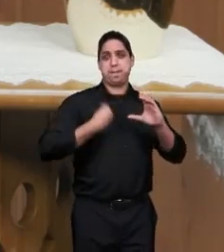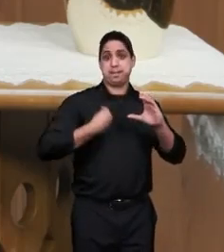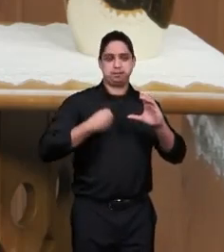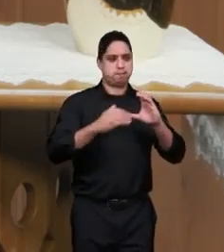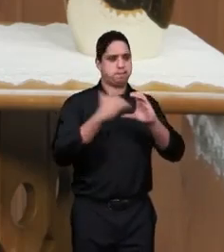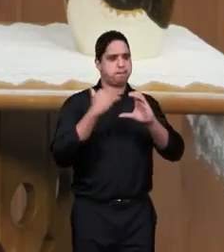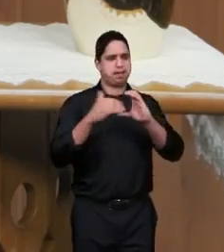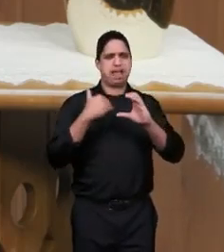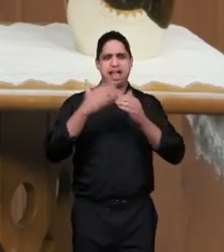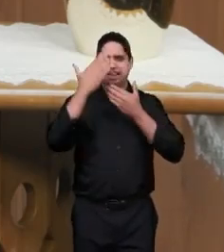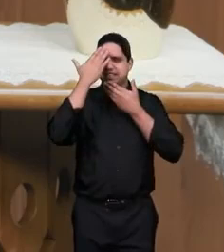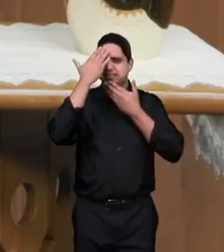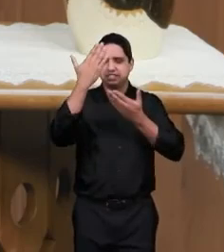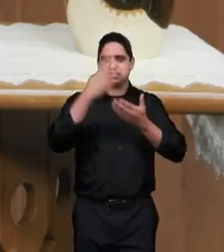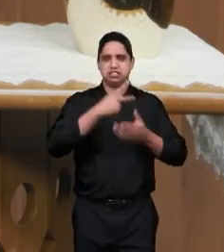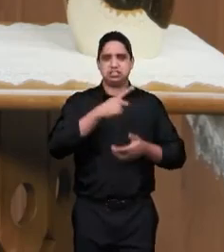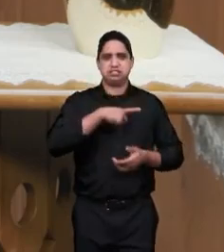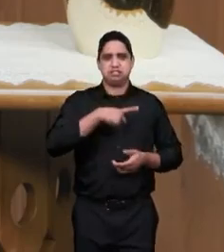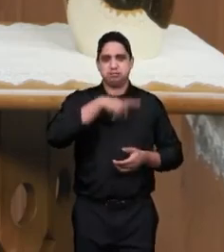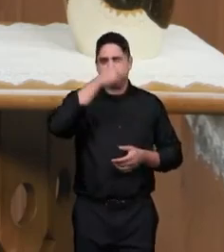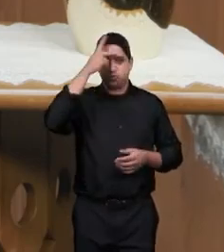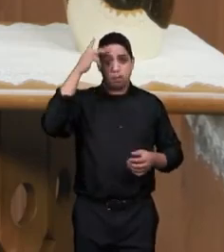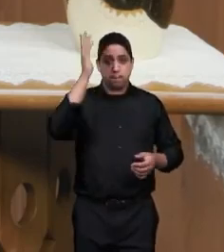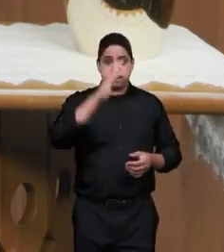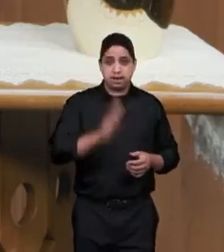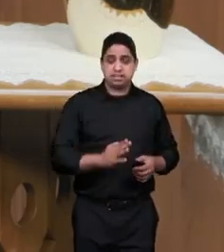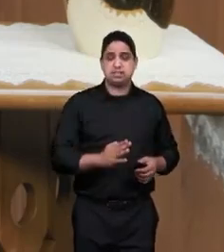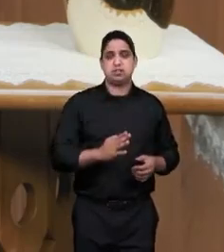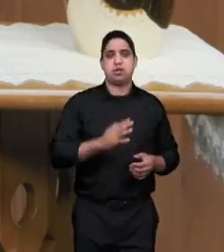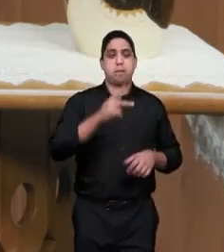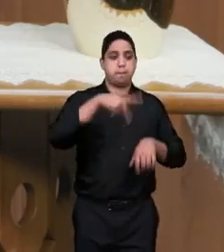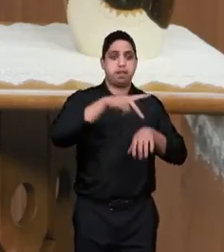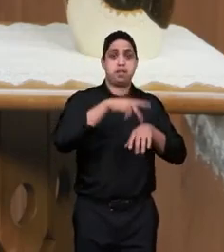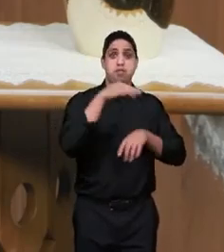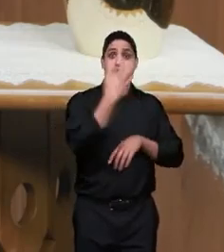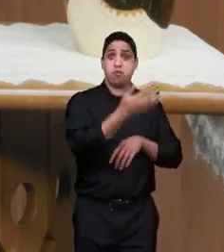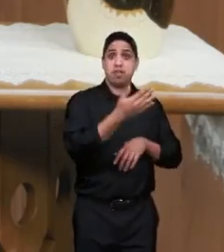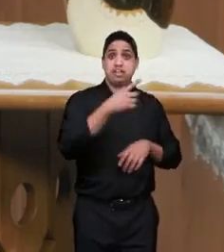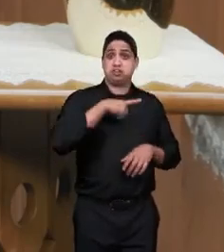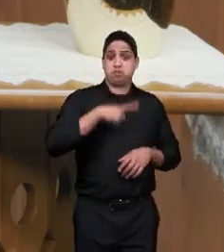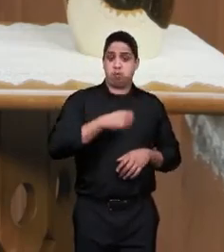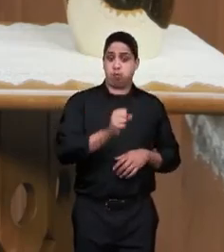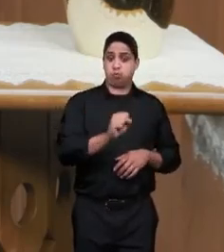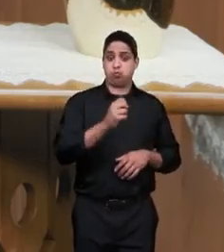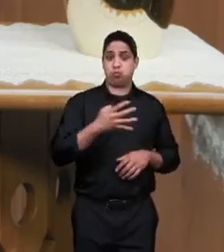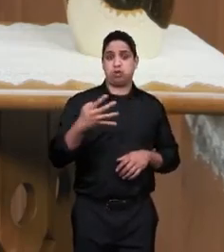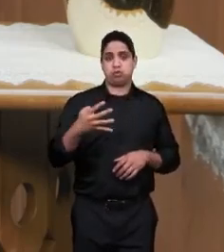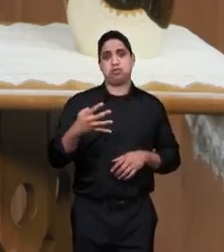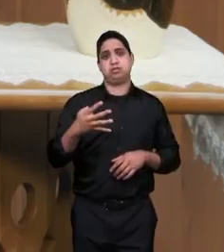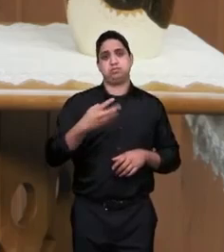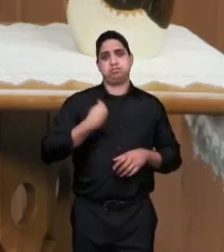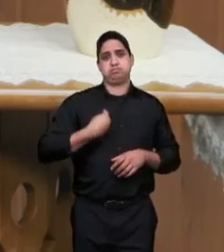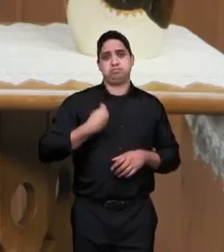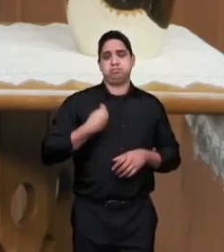that participated throughout Brazil and abroad. We've had 844